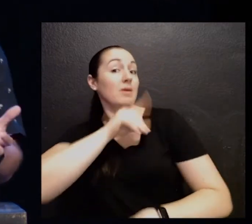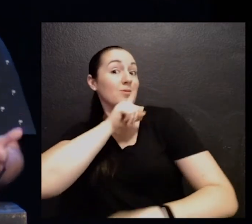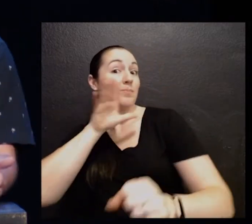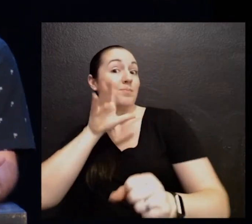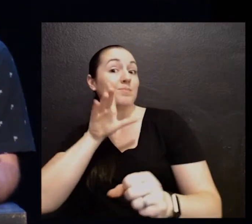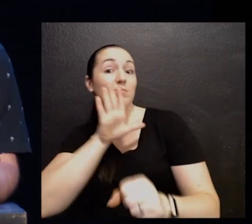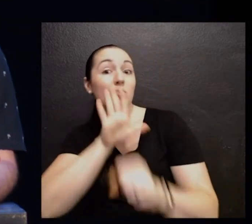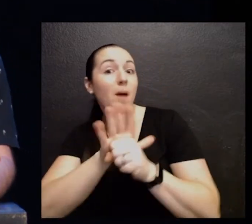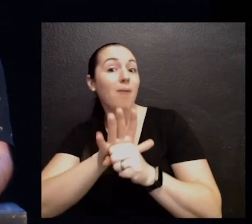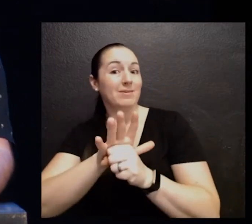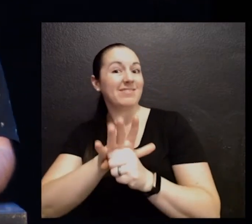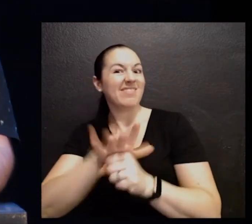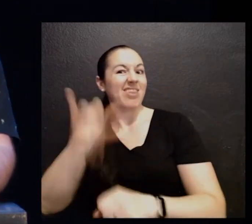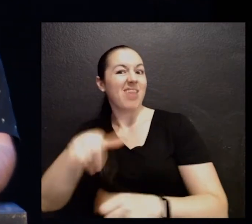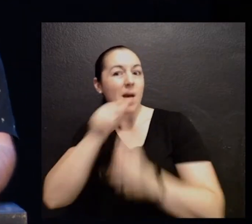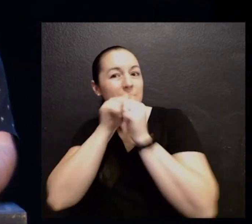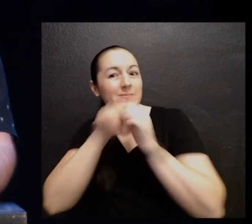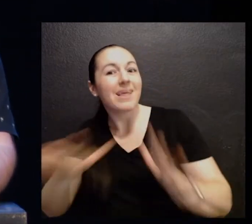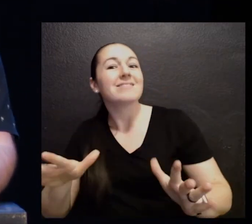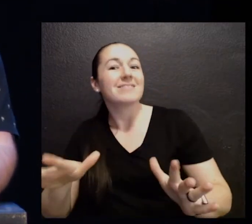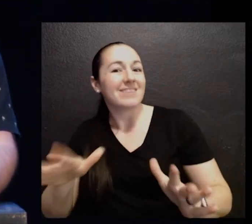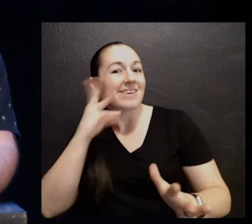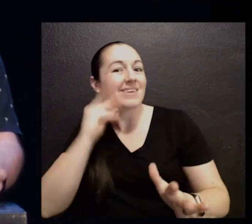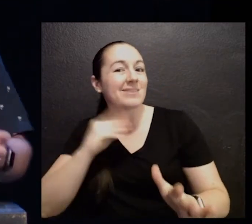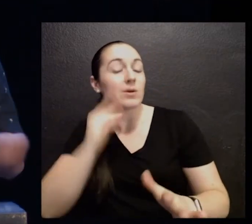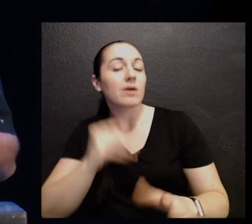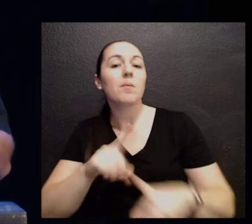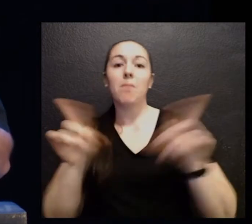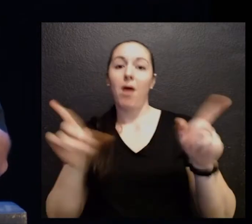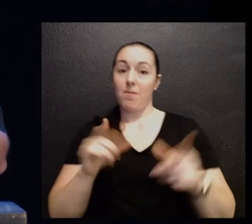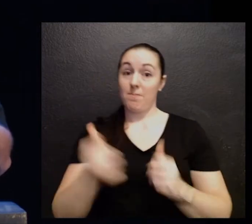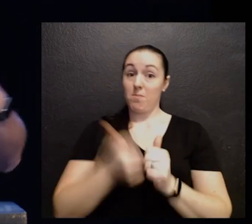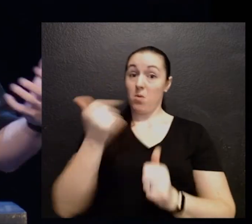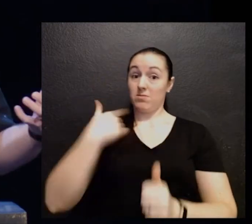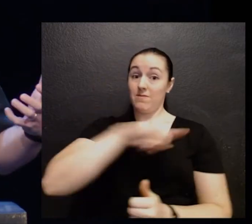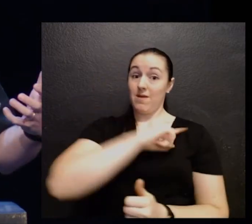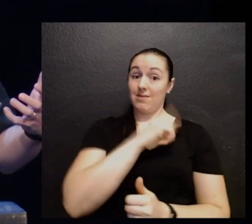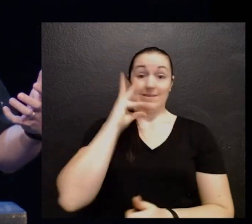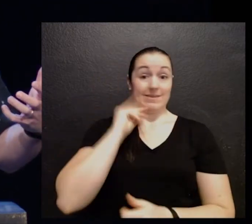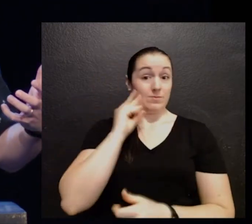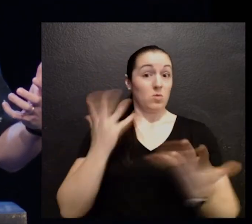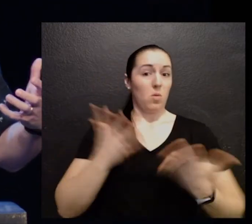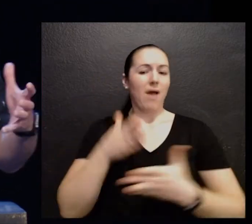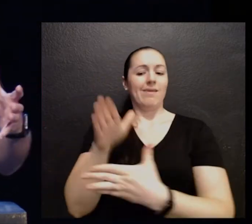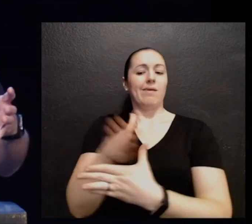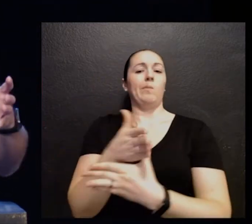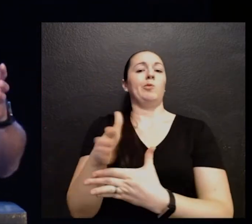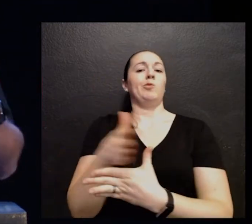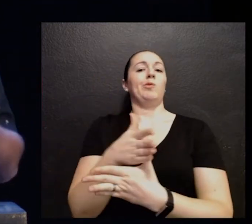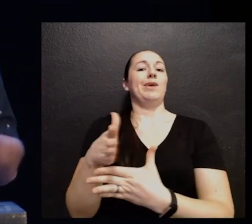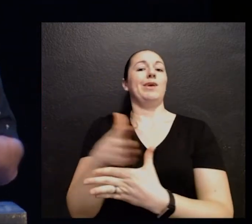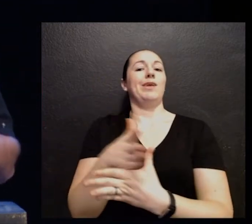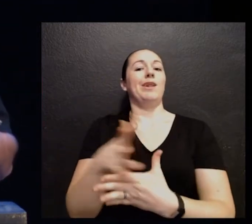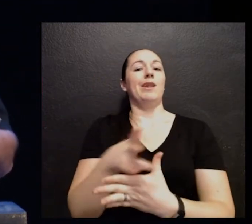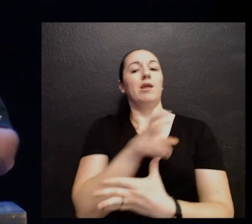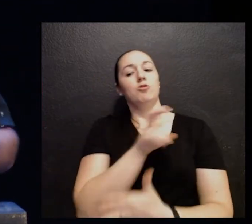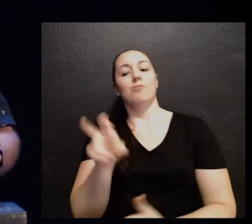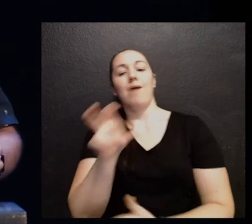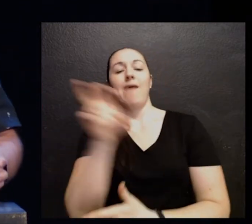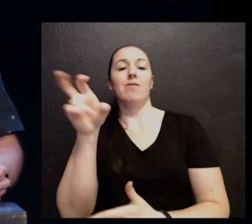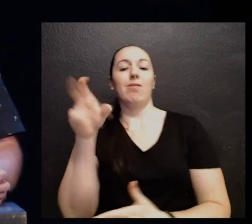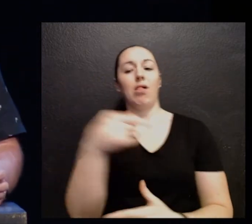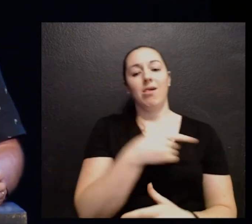But I think for most of us, for most of the time, it's spent in the middle, in traveling from one